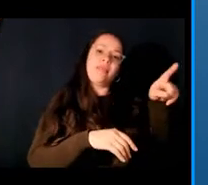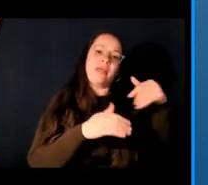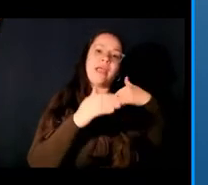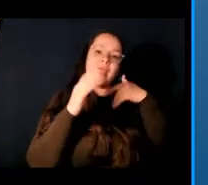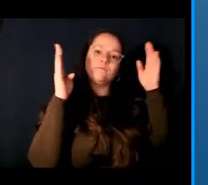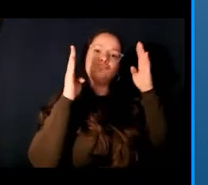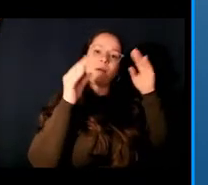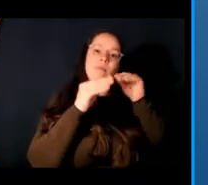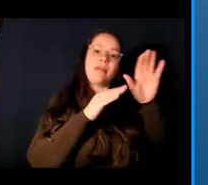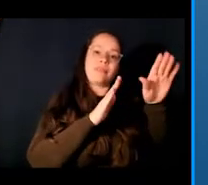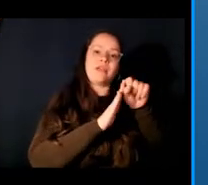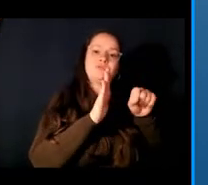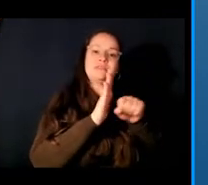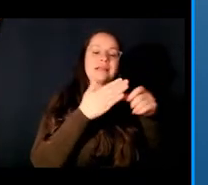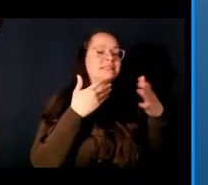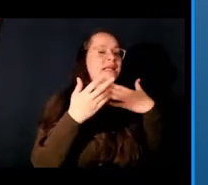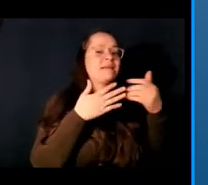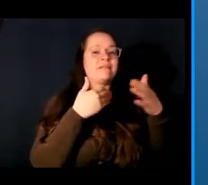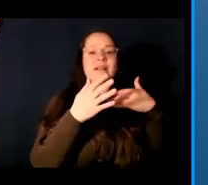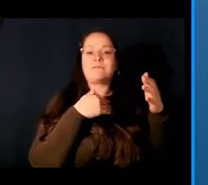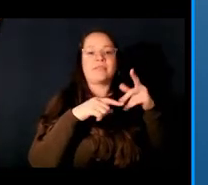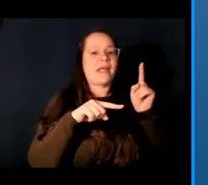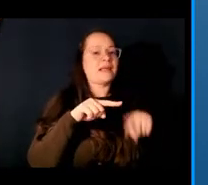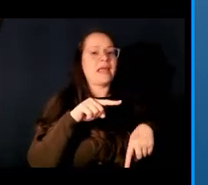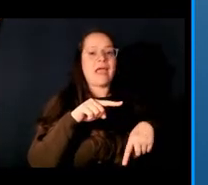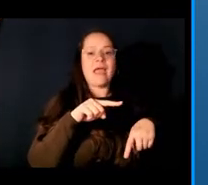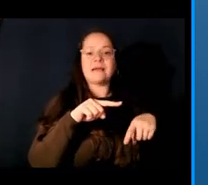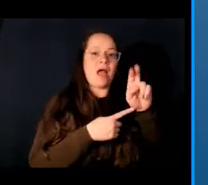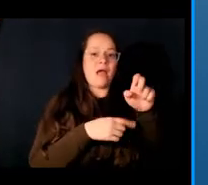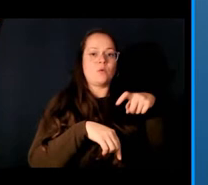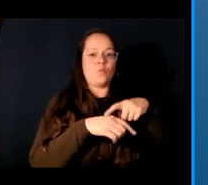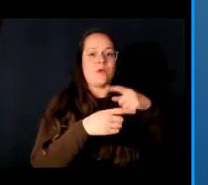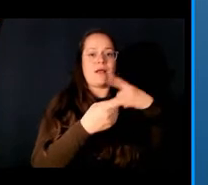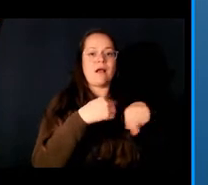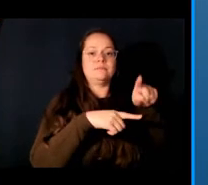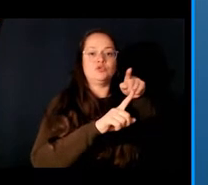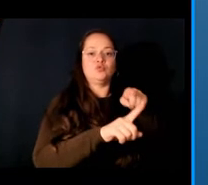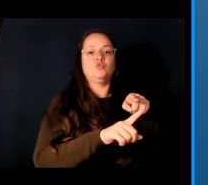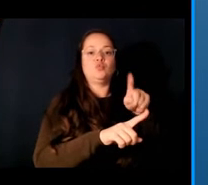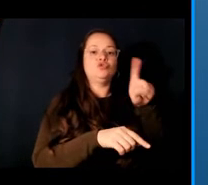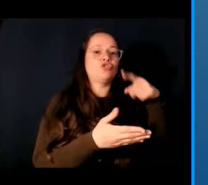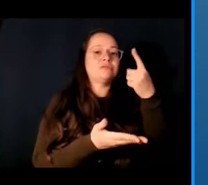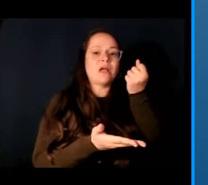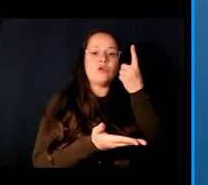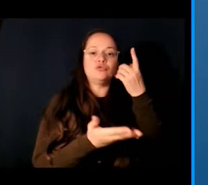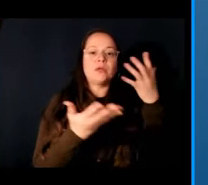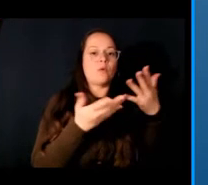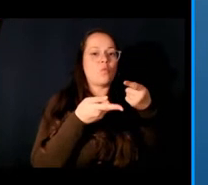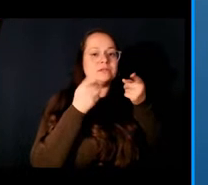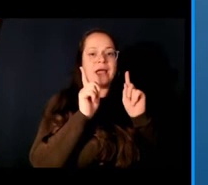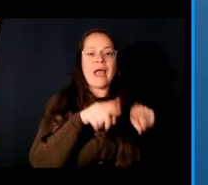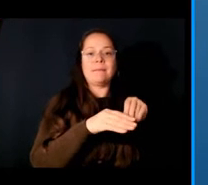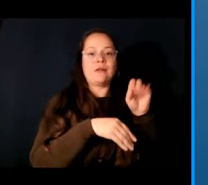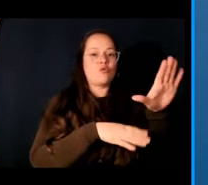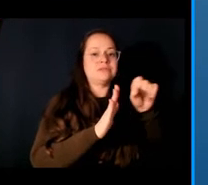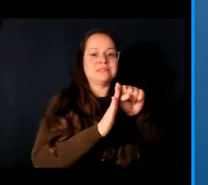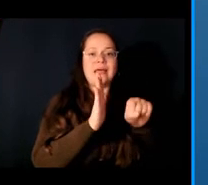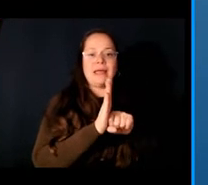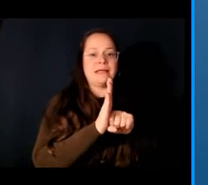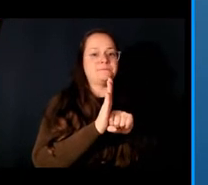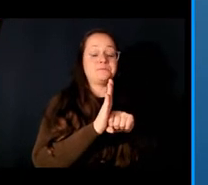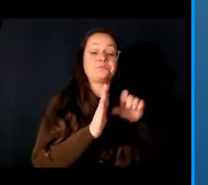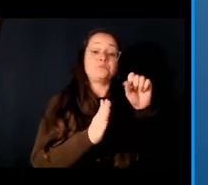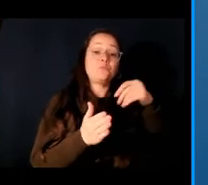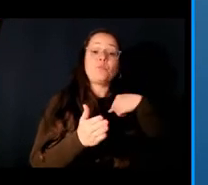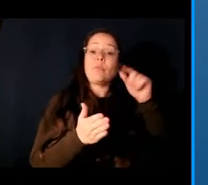in their states even if they can't they can't pull it all together that's understanding what's happening in your state so